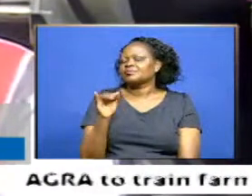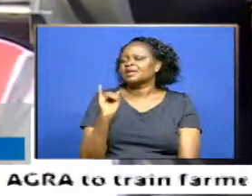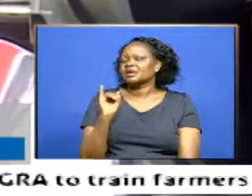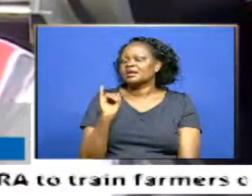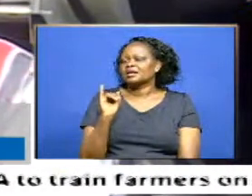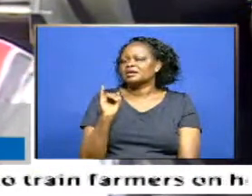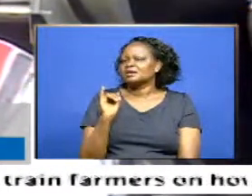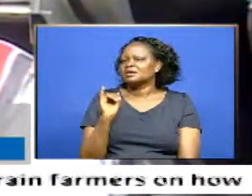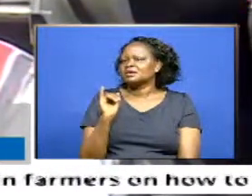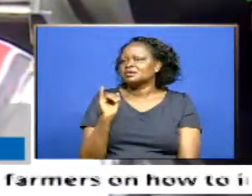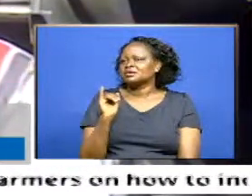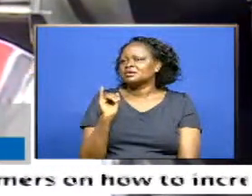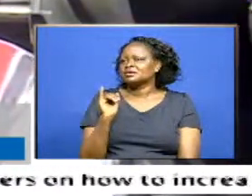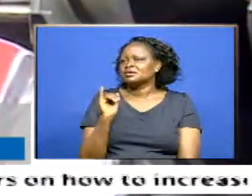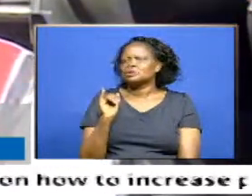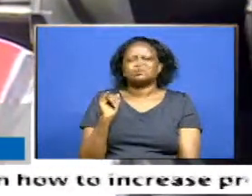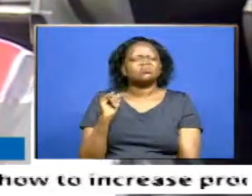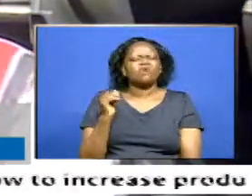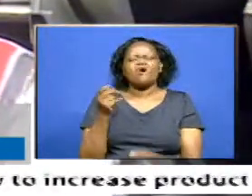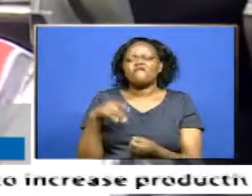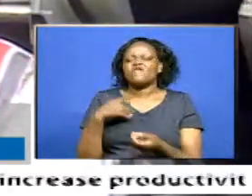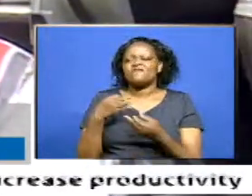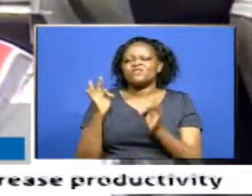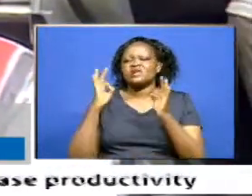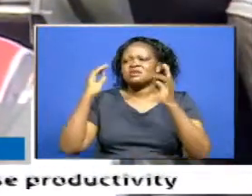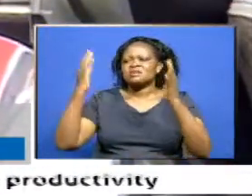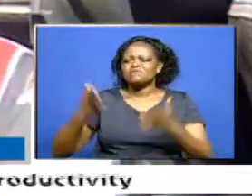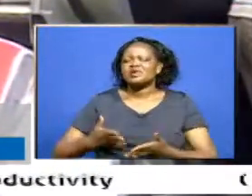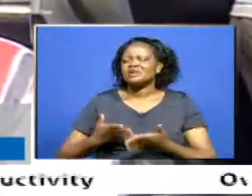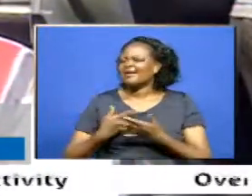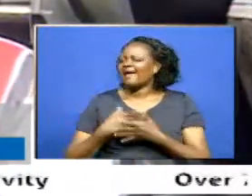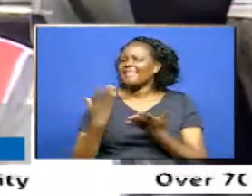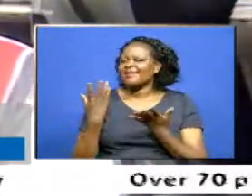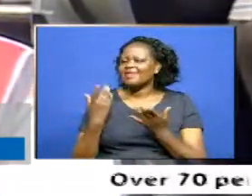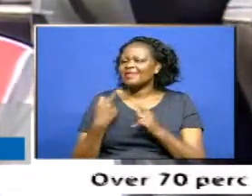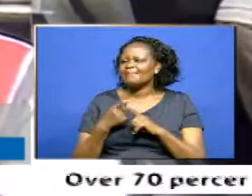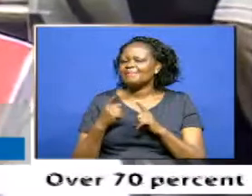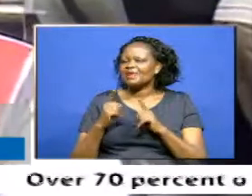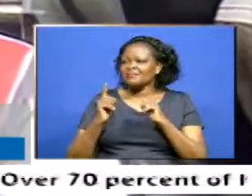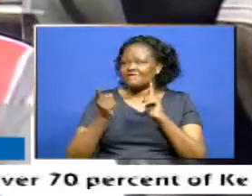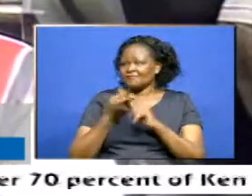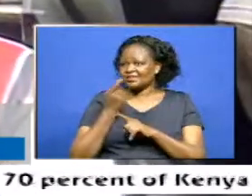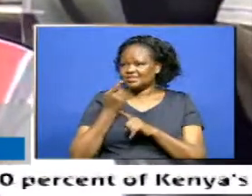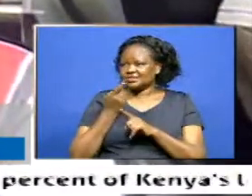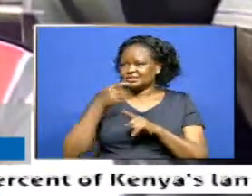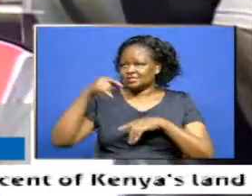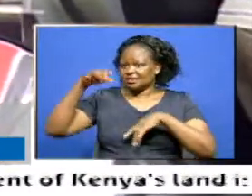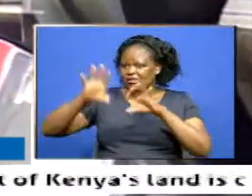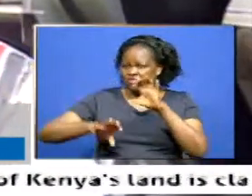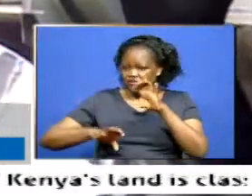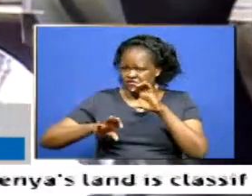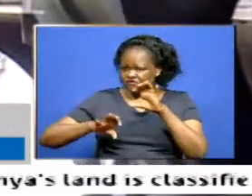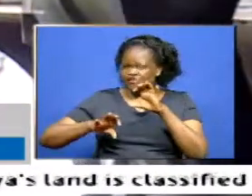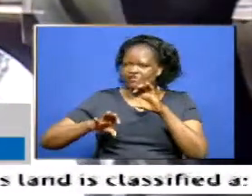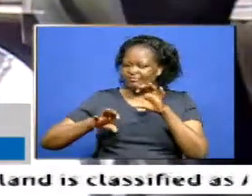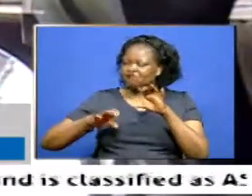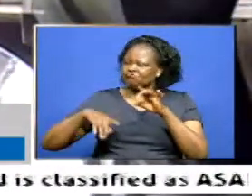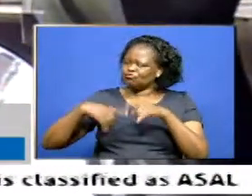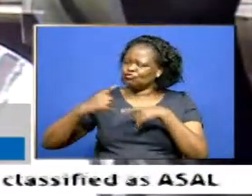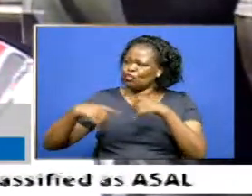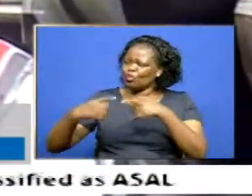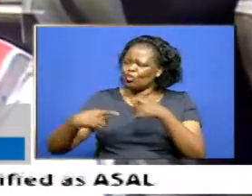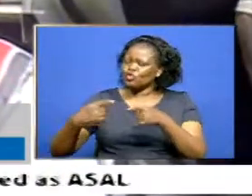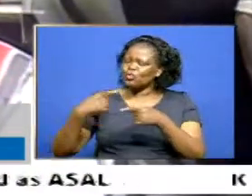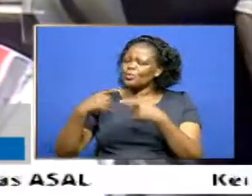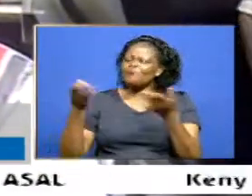draft, is welcome to bring the thoughts that they have. But let the draft be completed, let the process come to an end, so